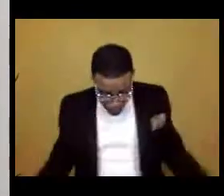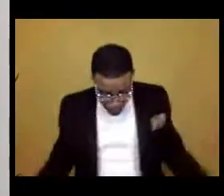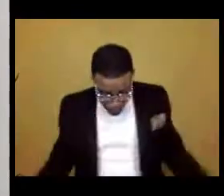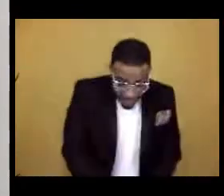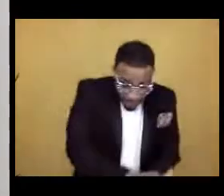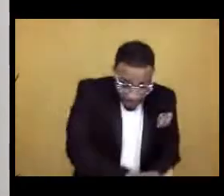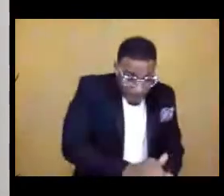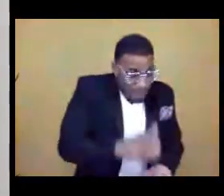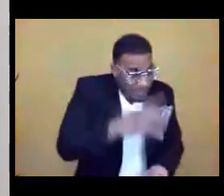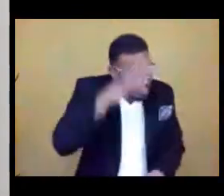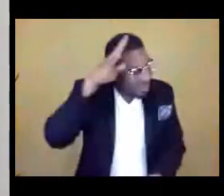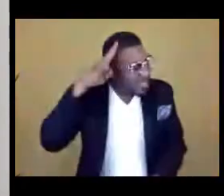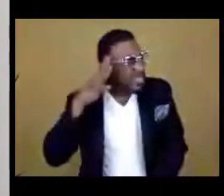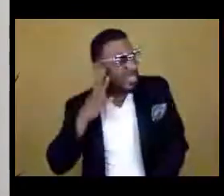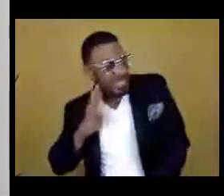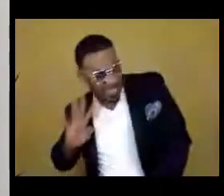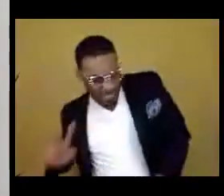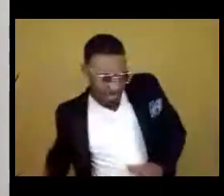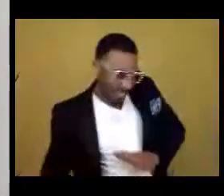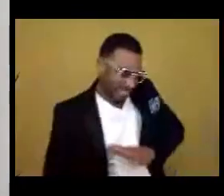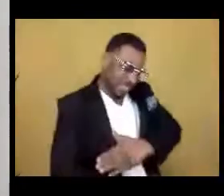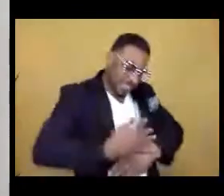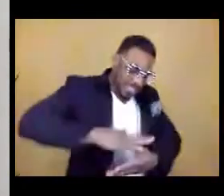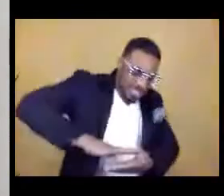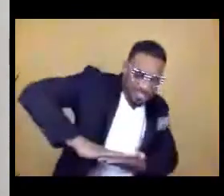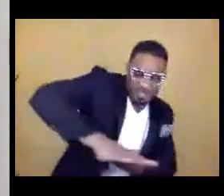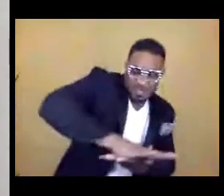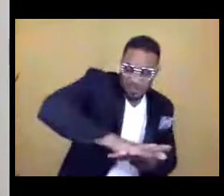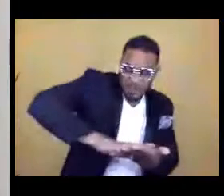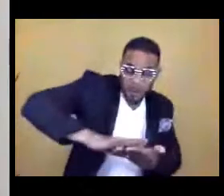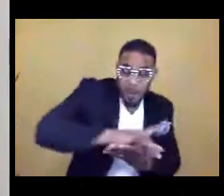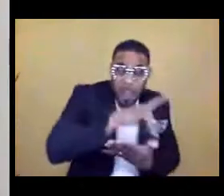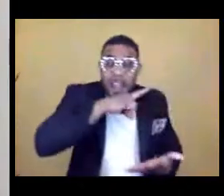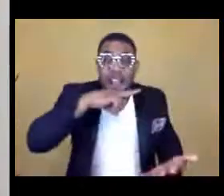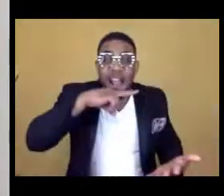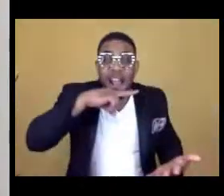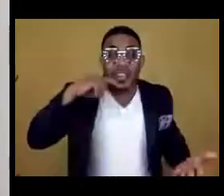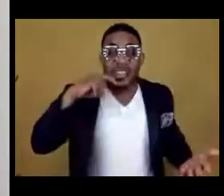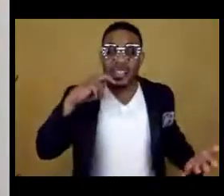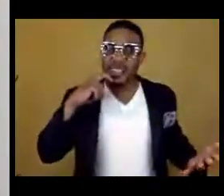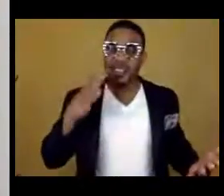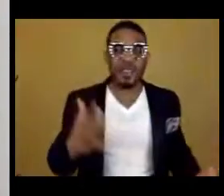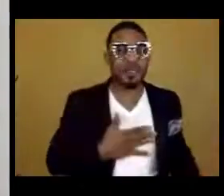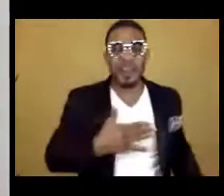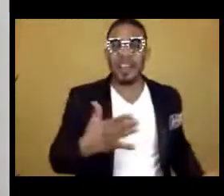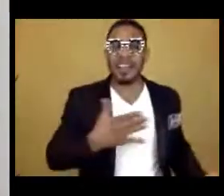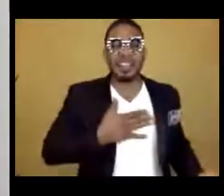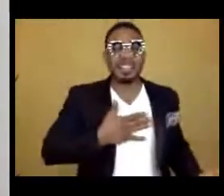dry them with my hair, my